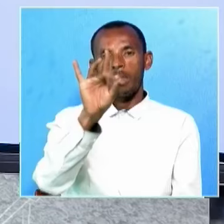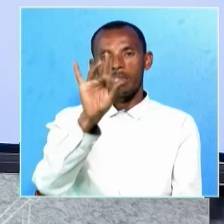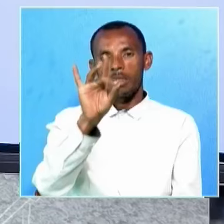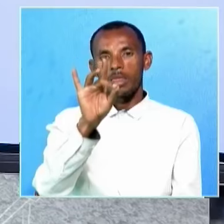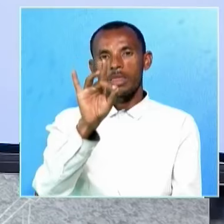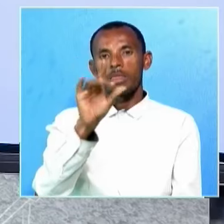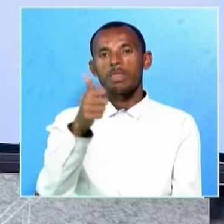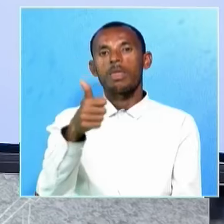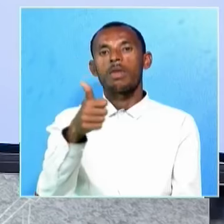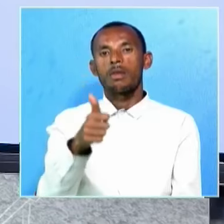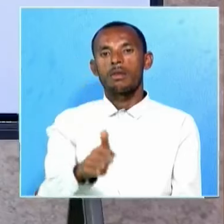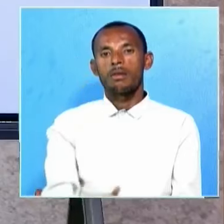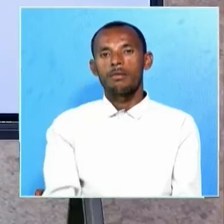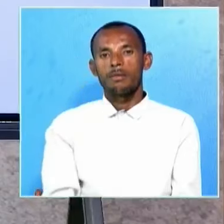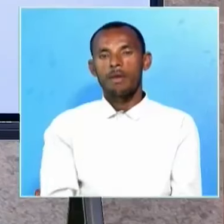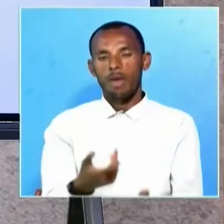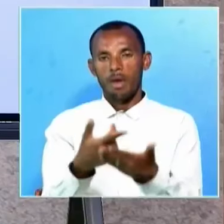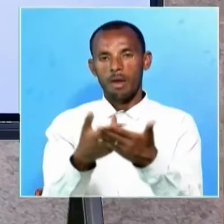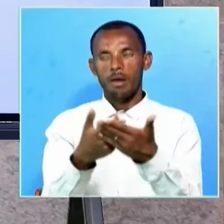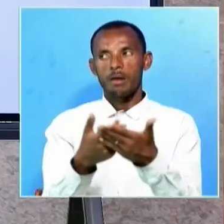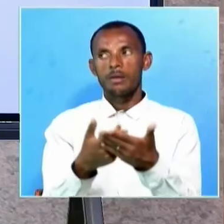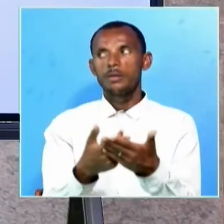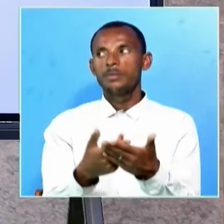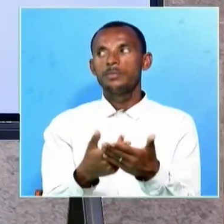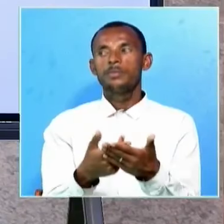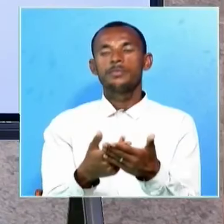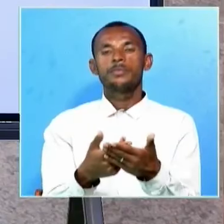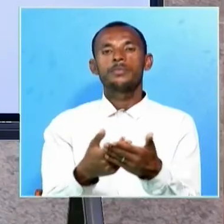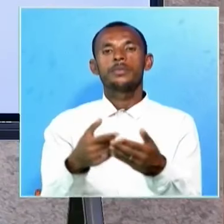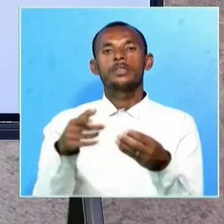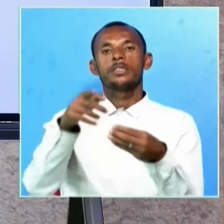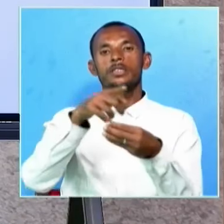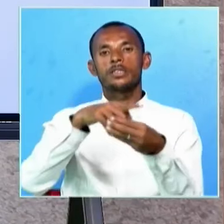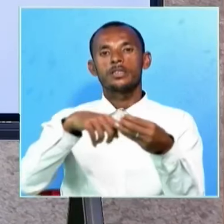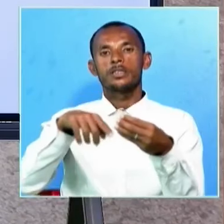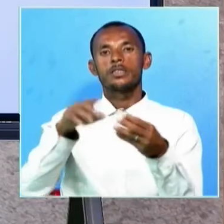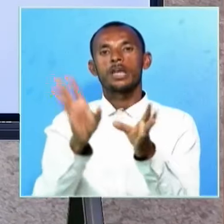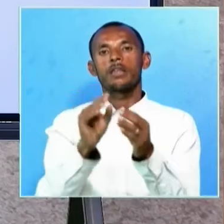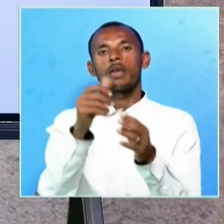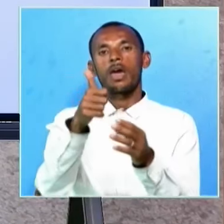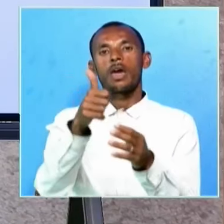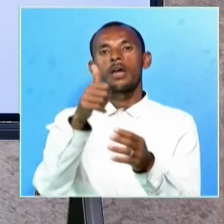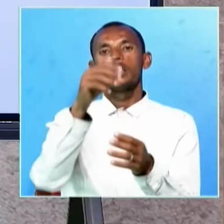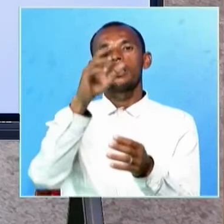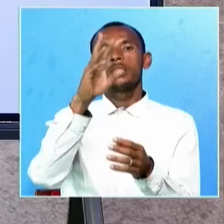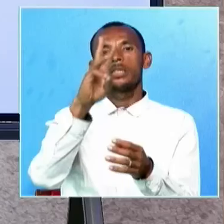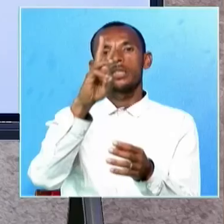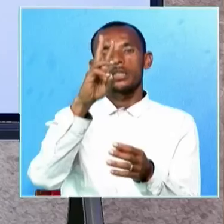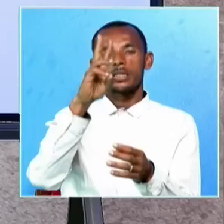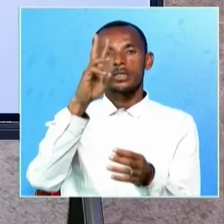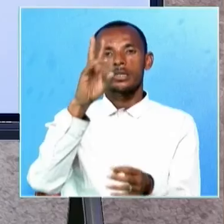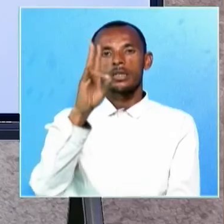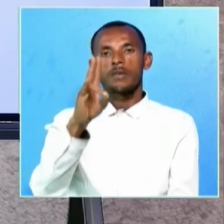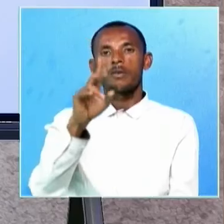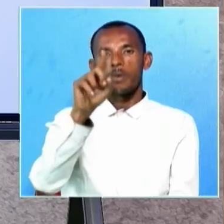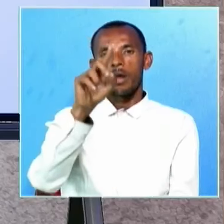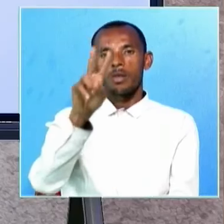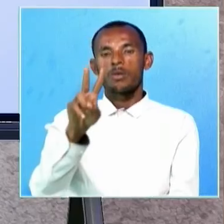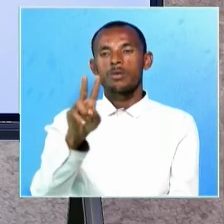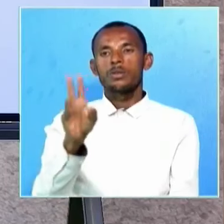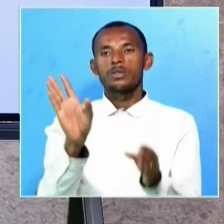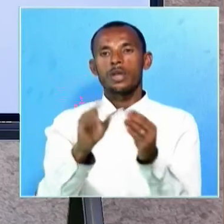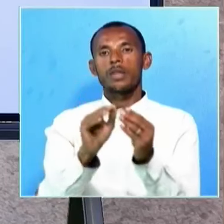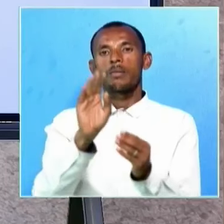10. Here set A contains elements 3, 6, 7, 1, 2. In this